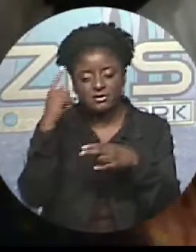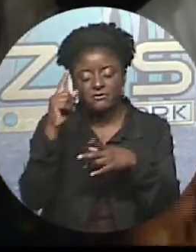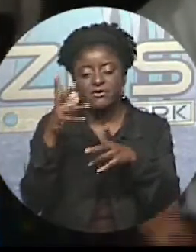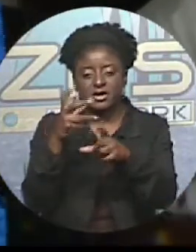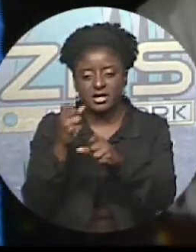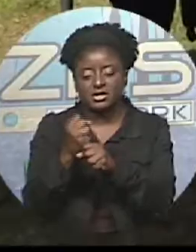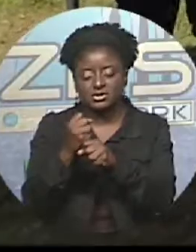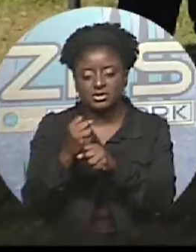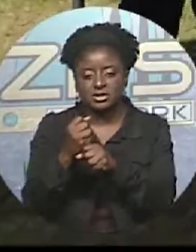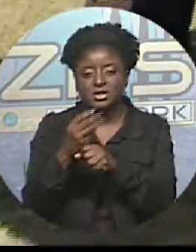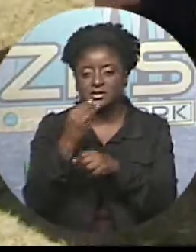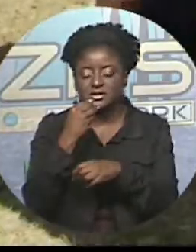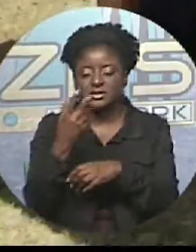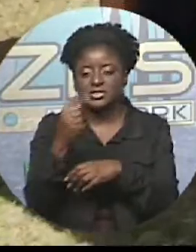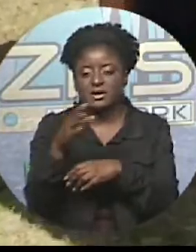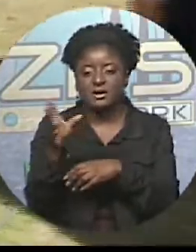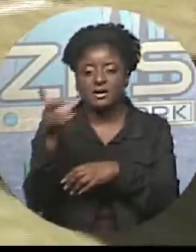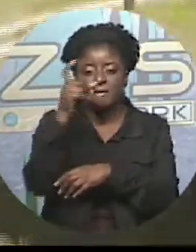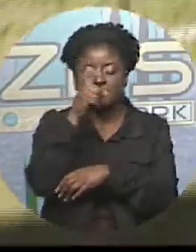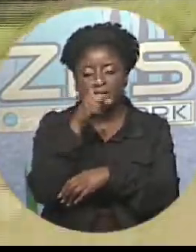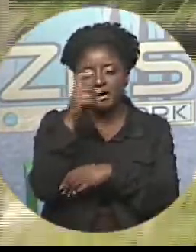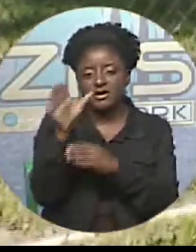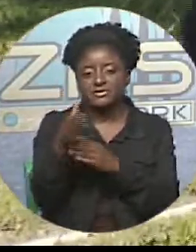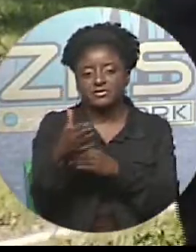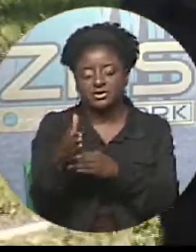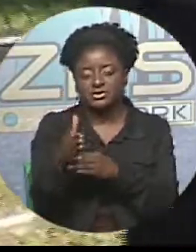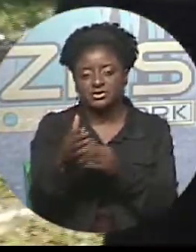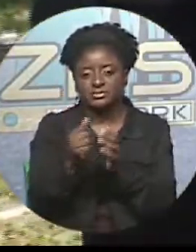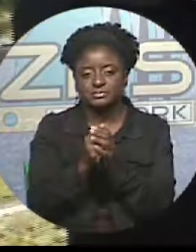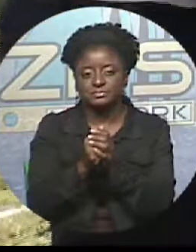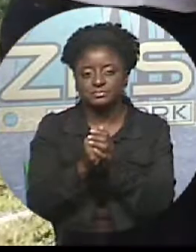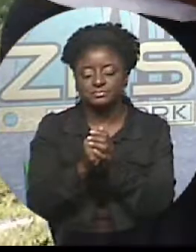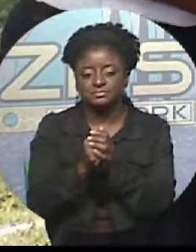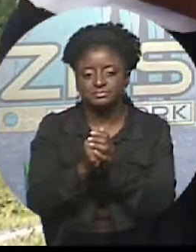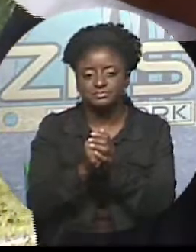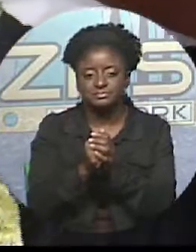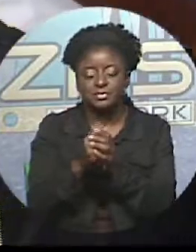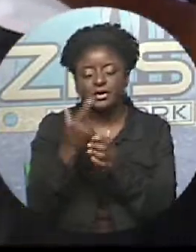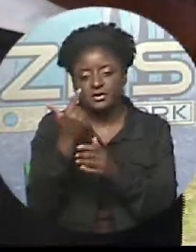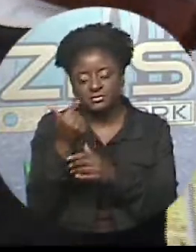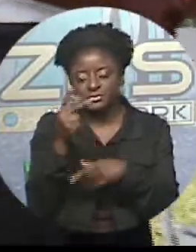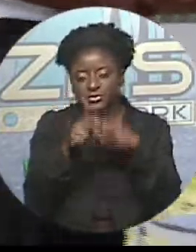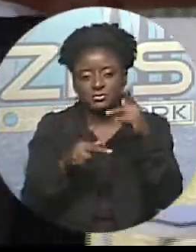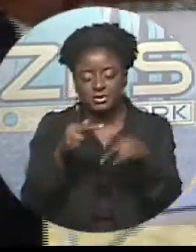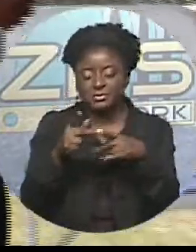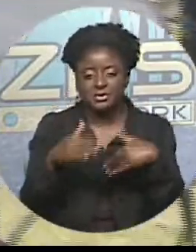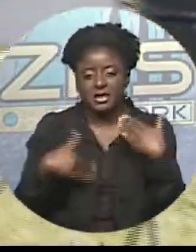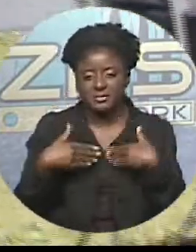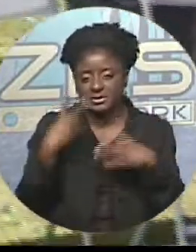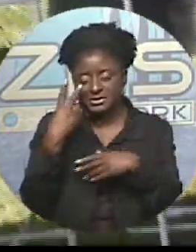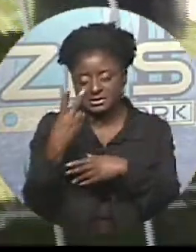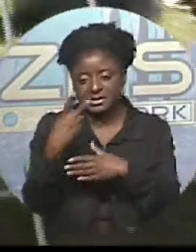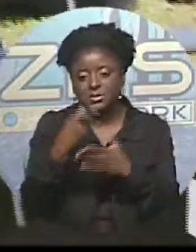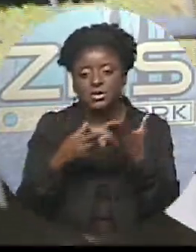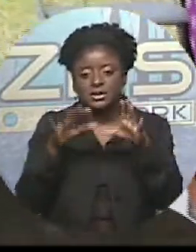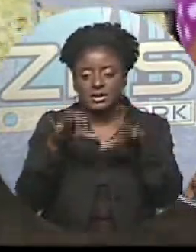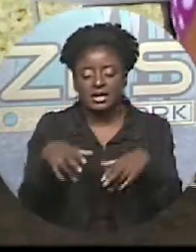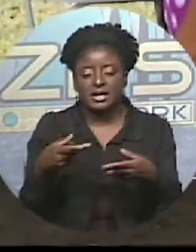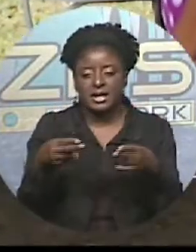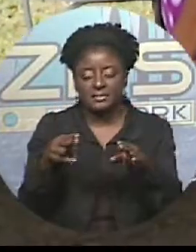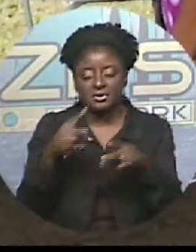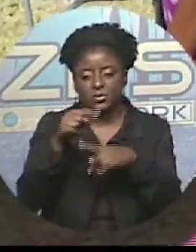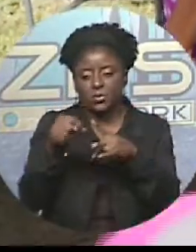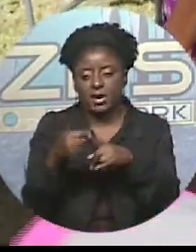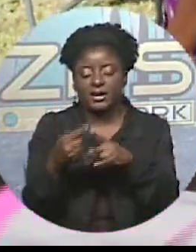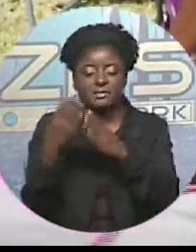our project. After that history lesson, a few patrons who were pleased to see what can happen when Bahamians think out